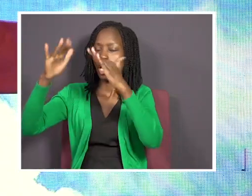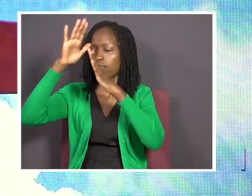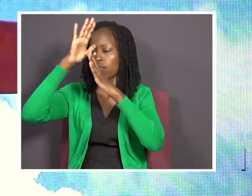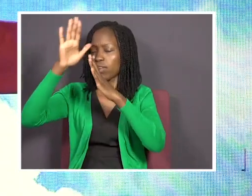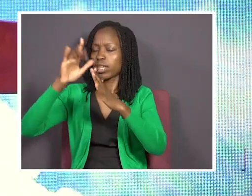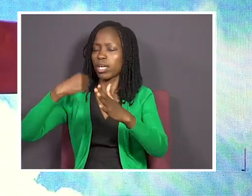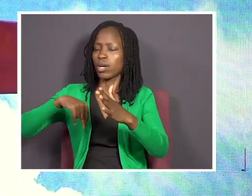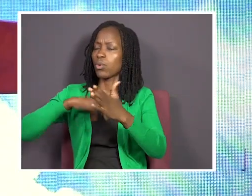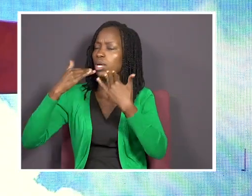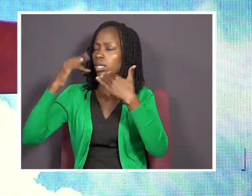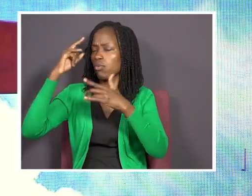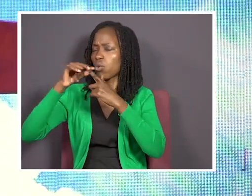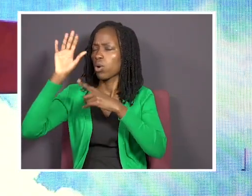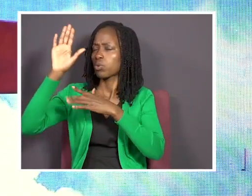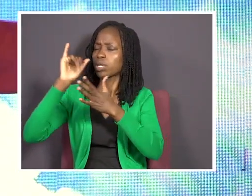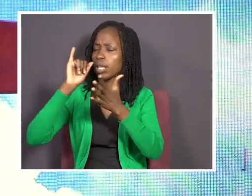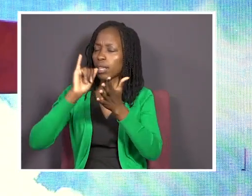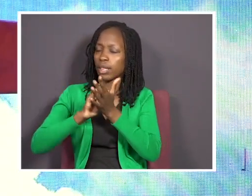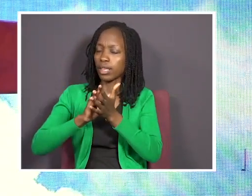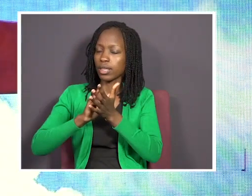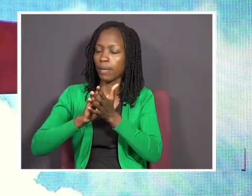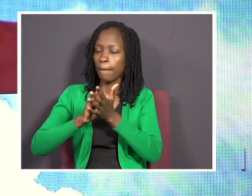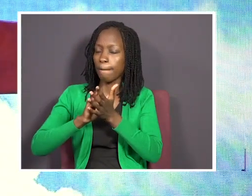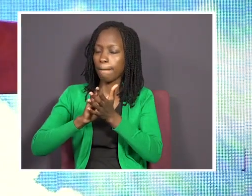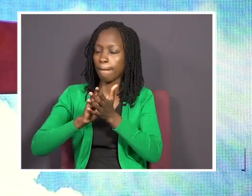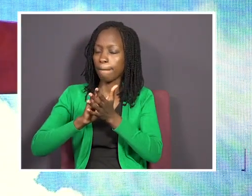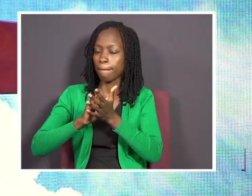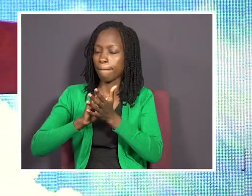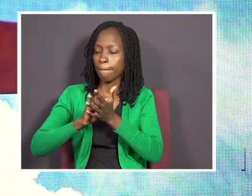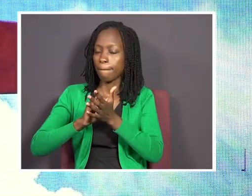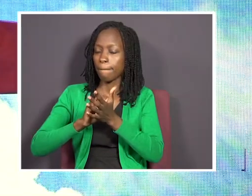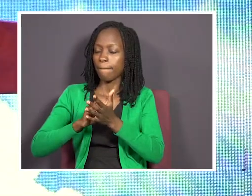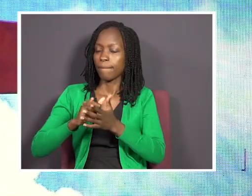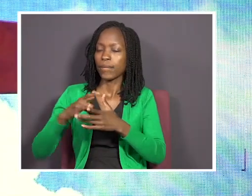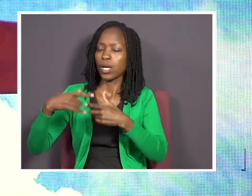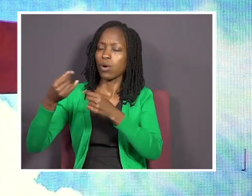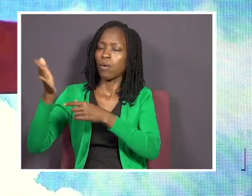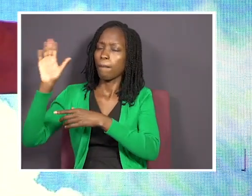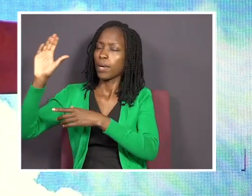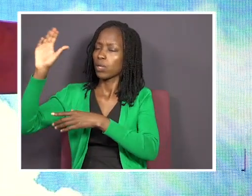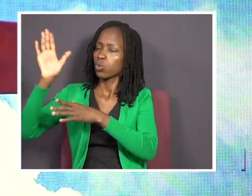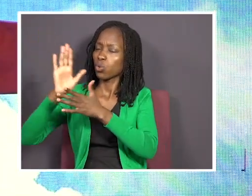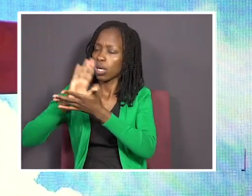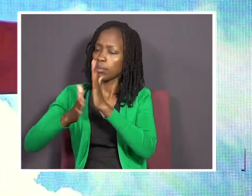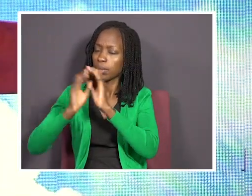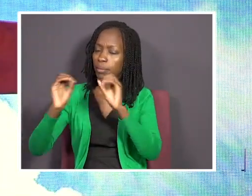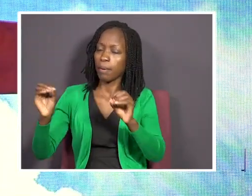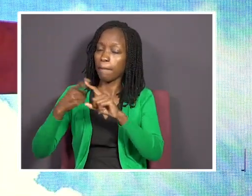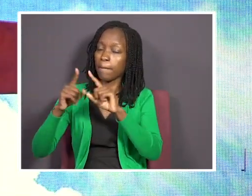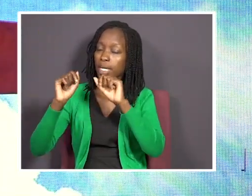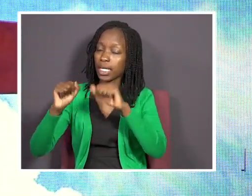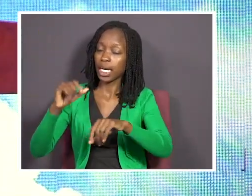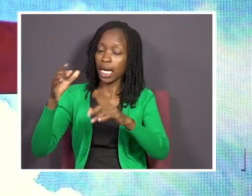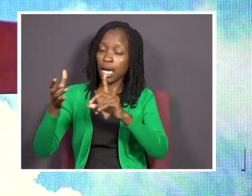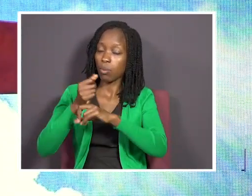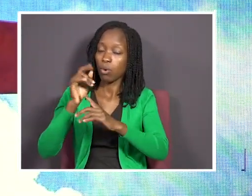Heavenly Father, we thank you for your word that is sharper than a double-edged sword, that never returns to you void, but is